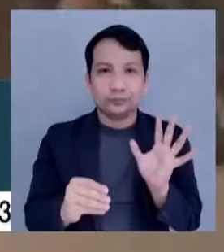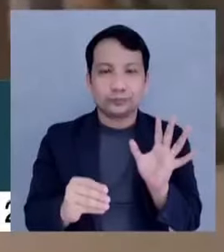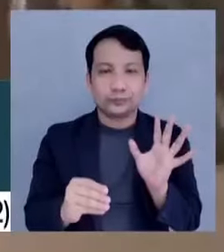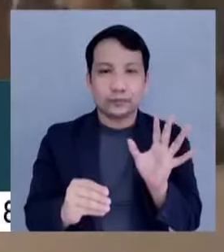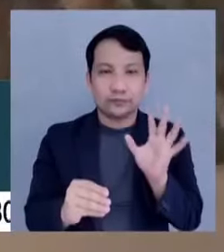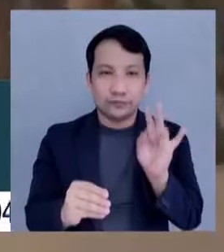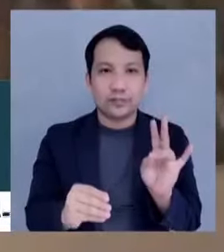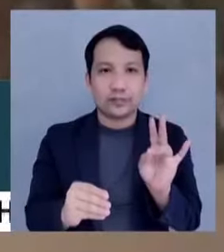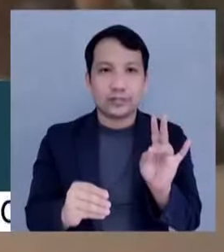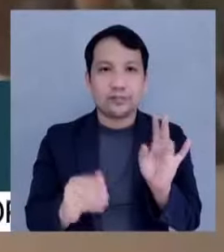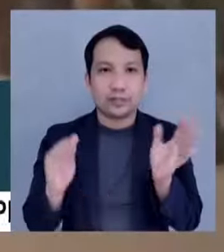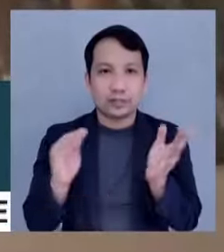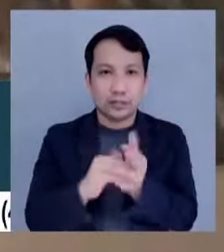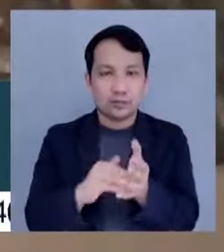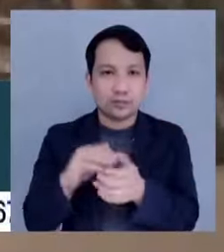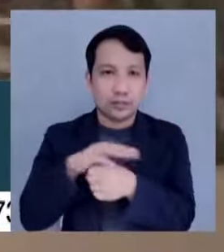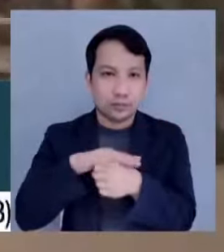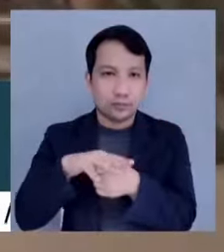57,000 domestic workers.